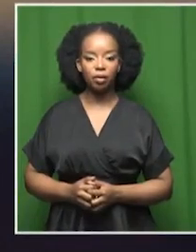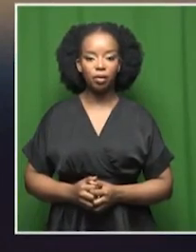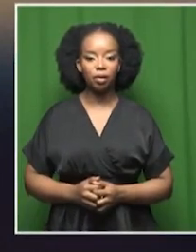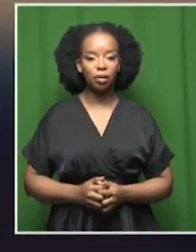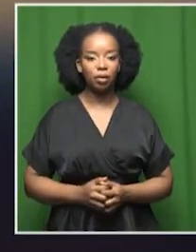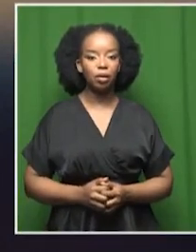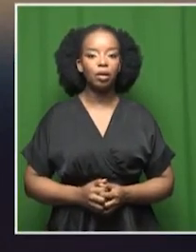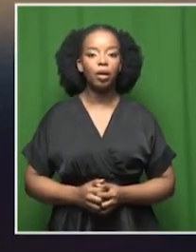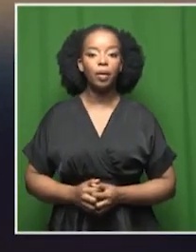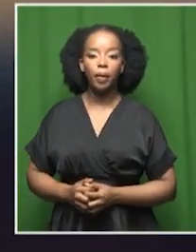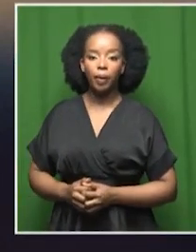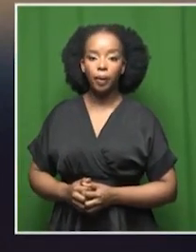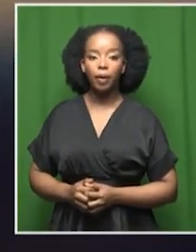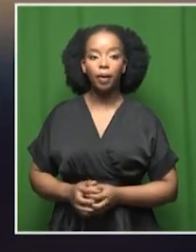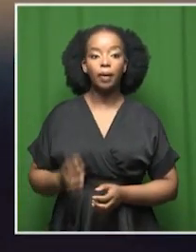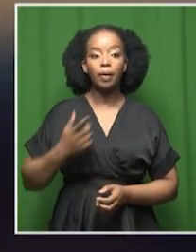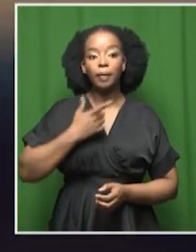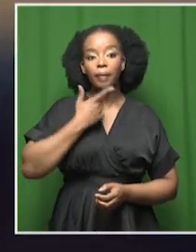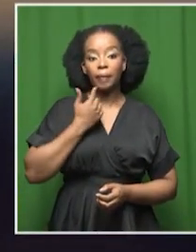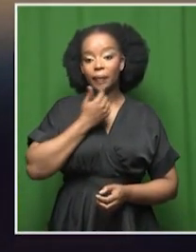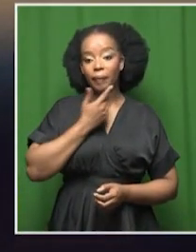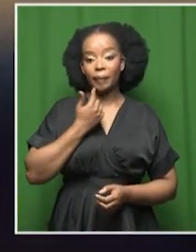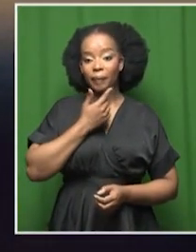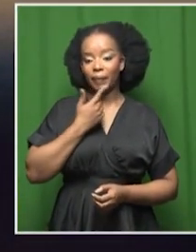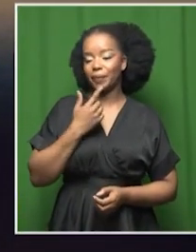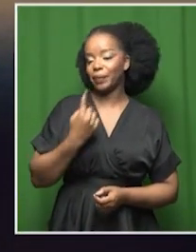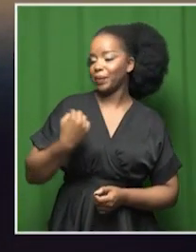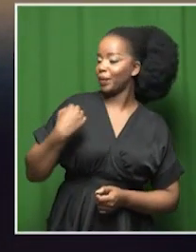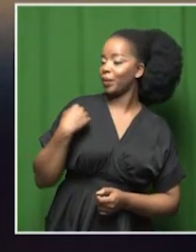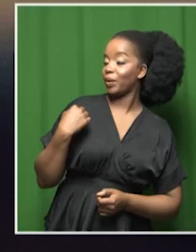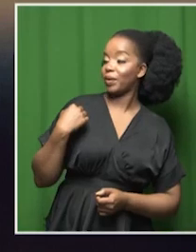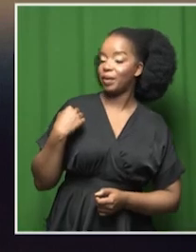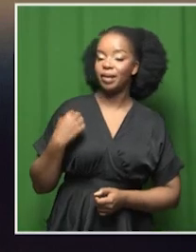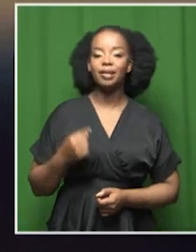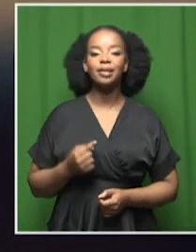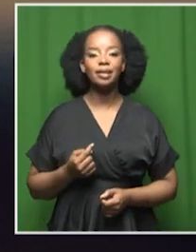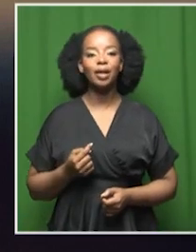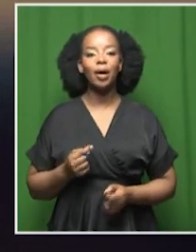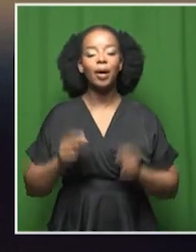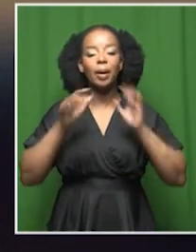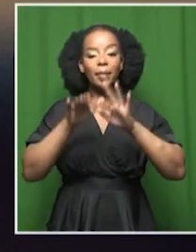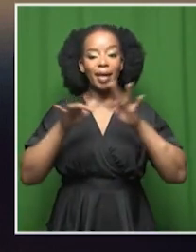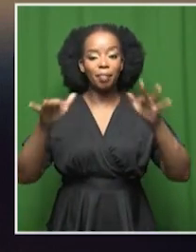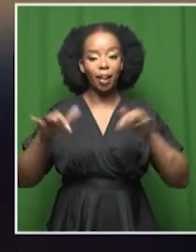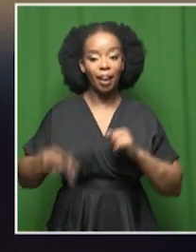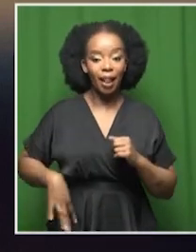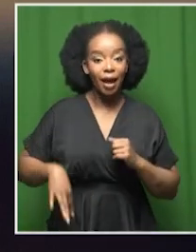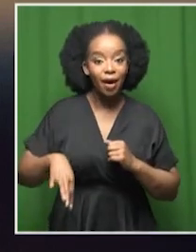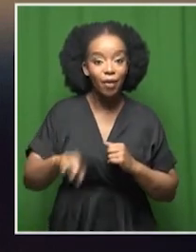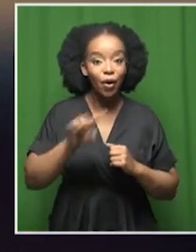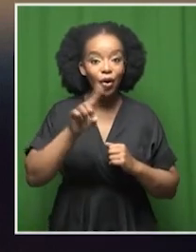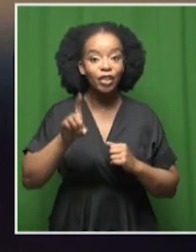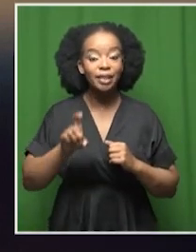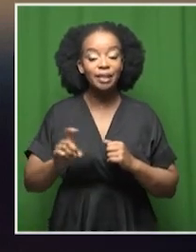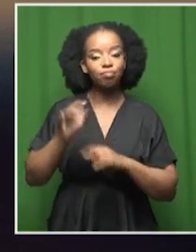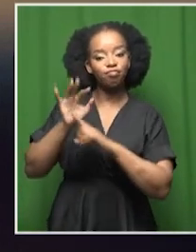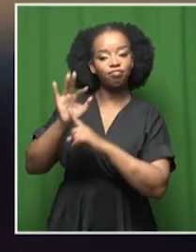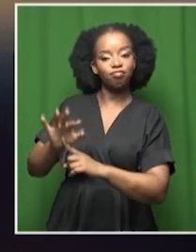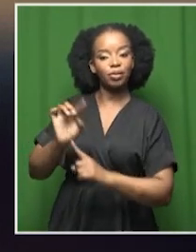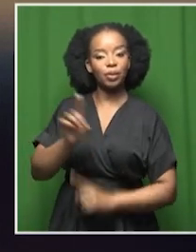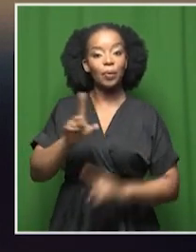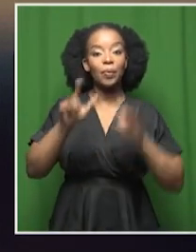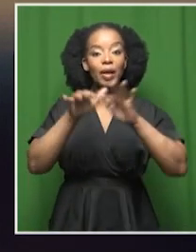Welcome back. Now, a recent Pietermaritzburg Economic Justice and Dignity Household Affordability Index shows that the average cost